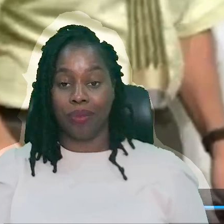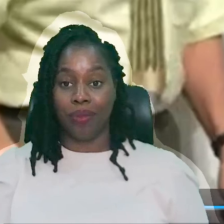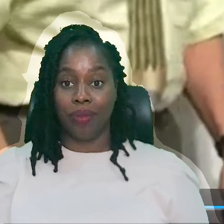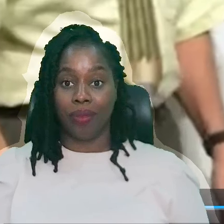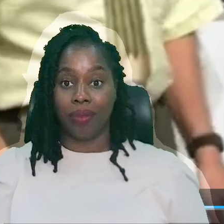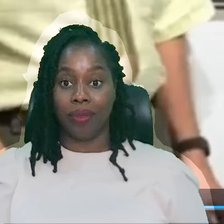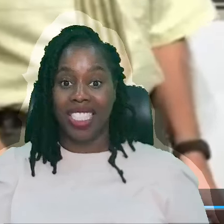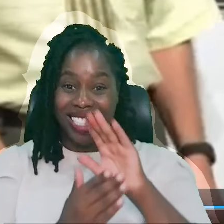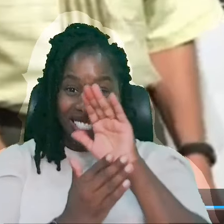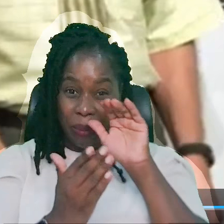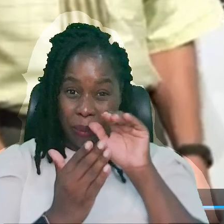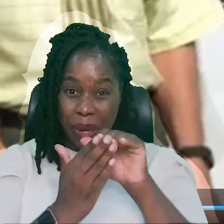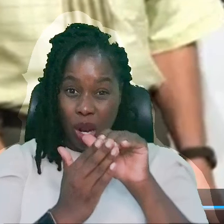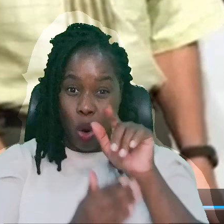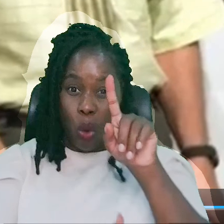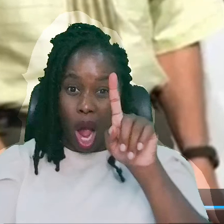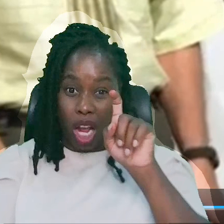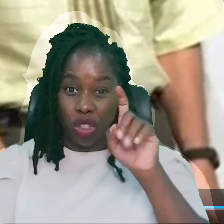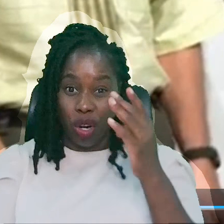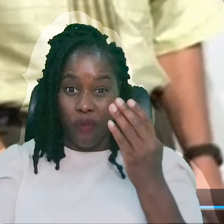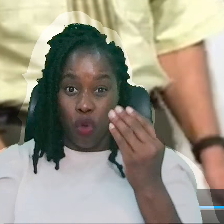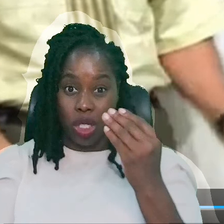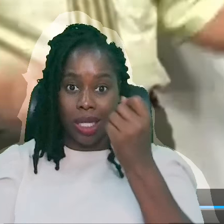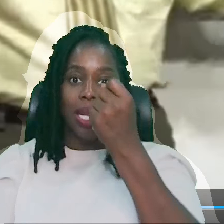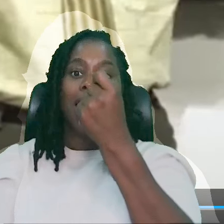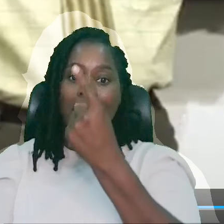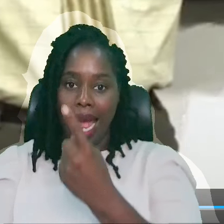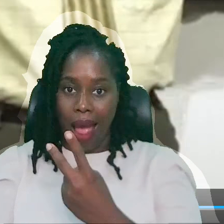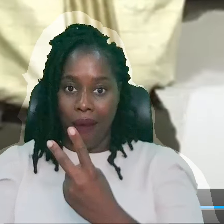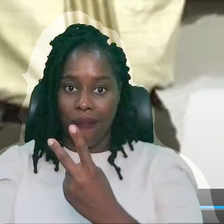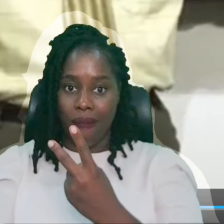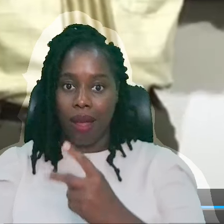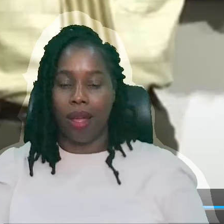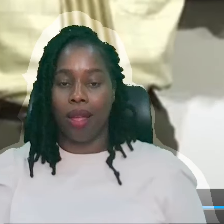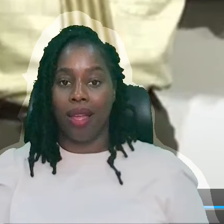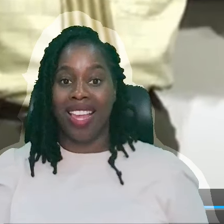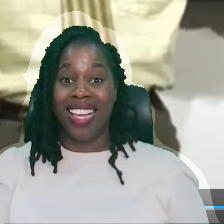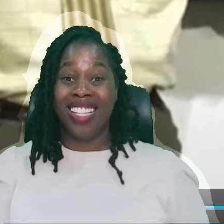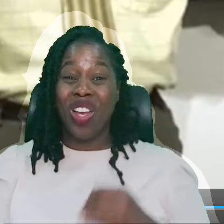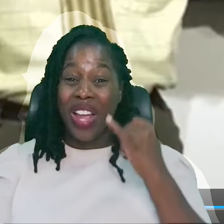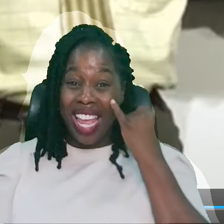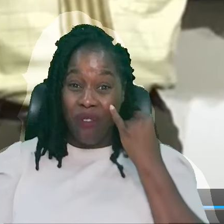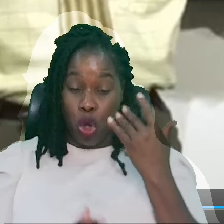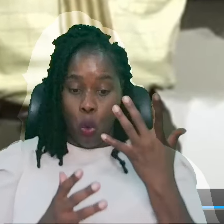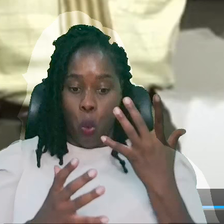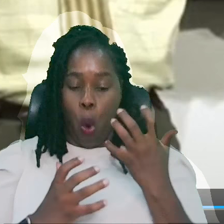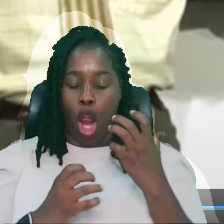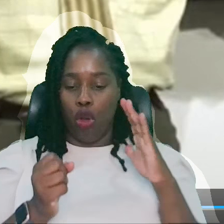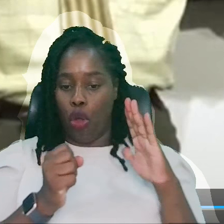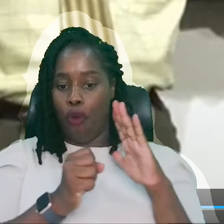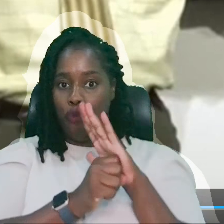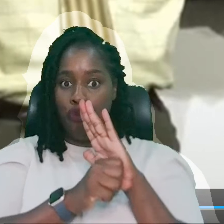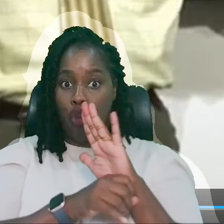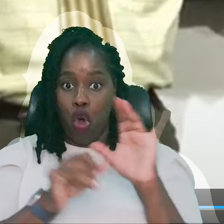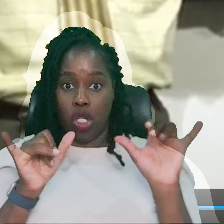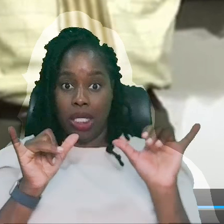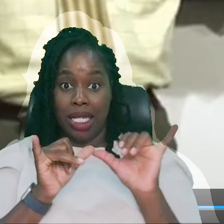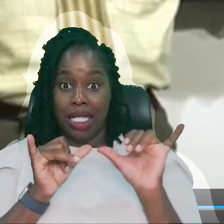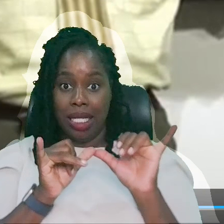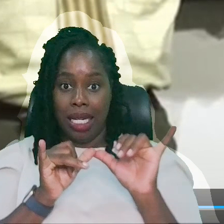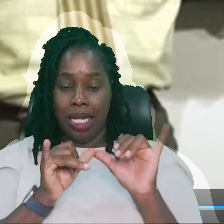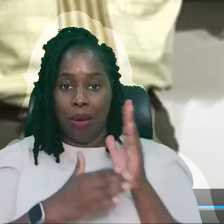at 114 and a half. Okay? So when you want to find the total distance between 2 points,